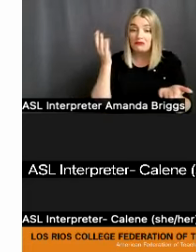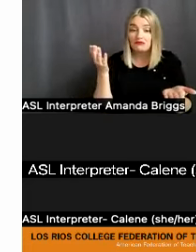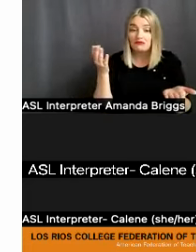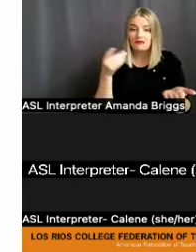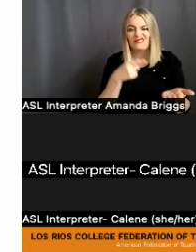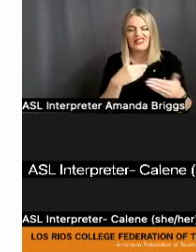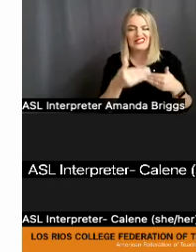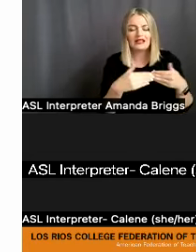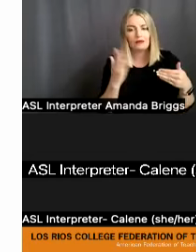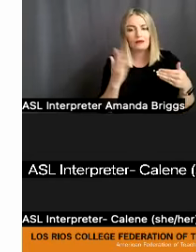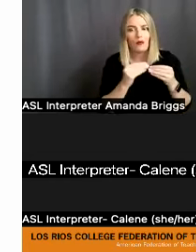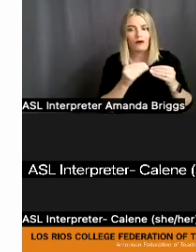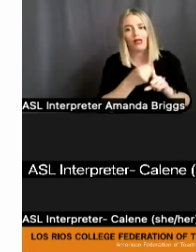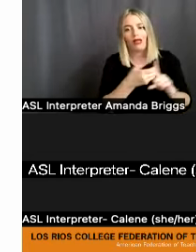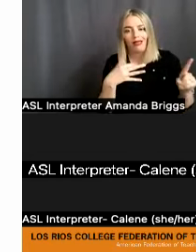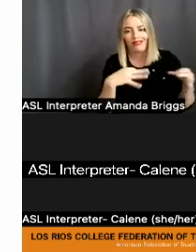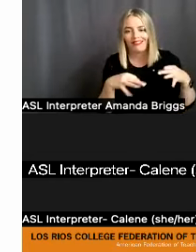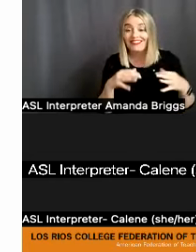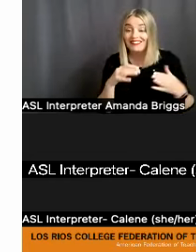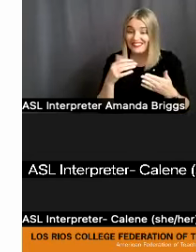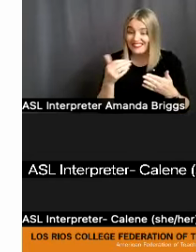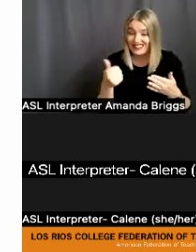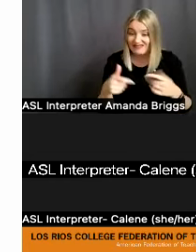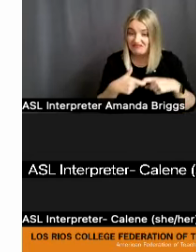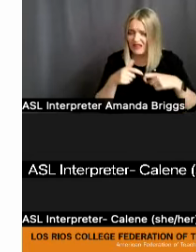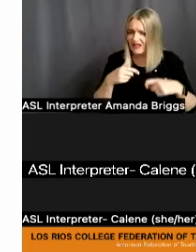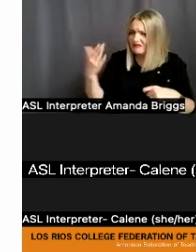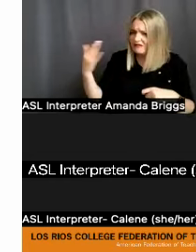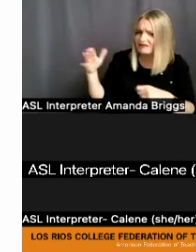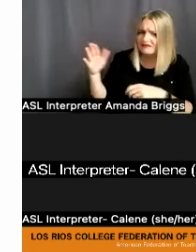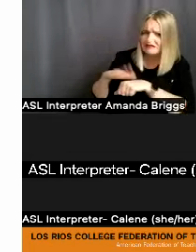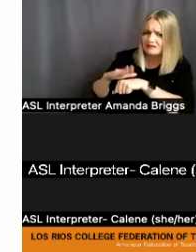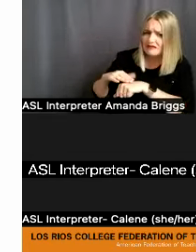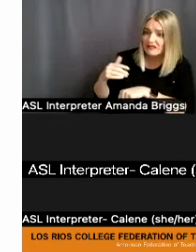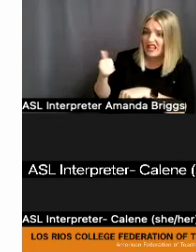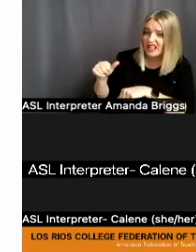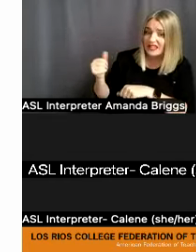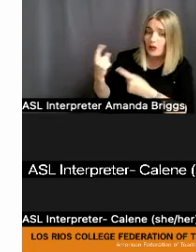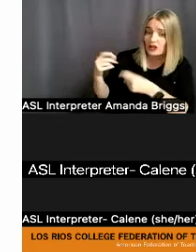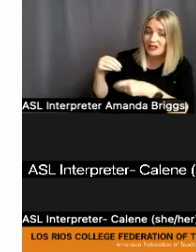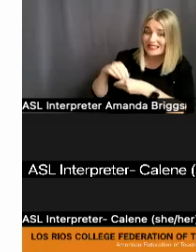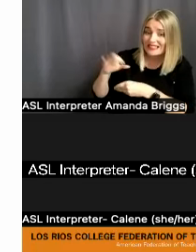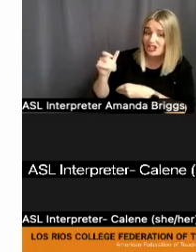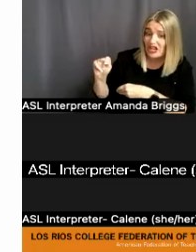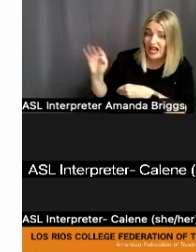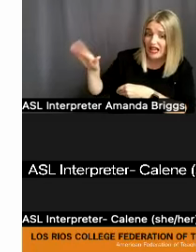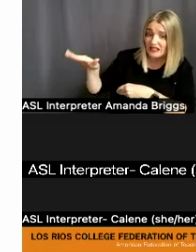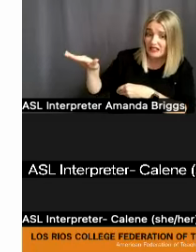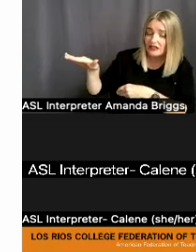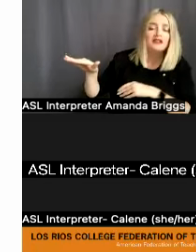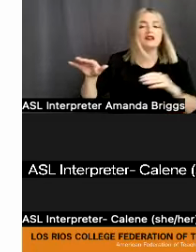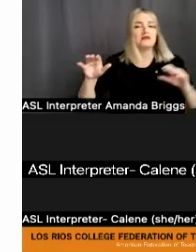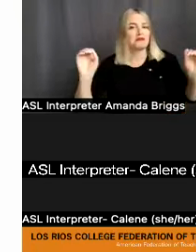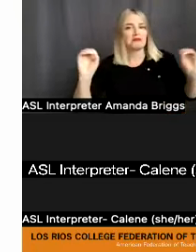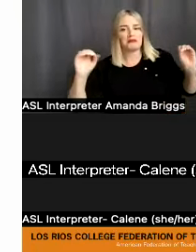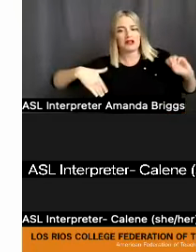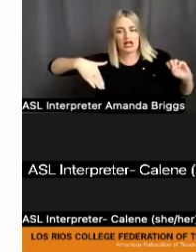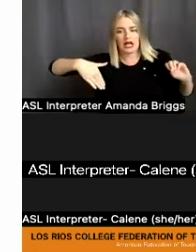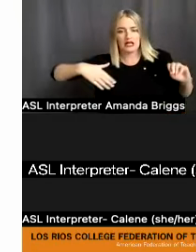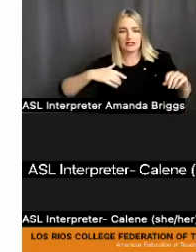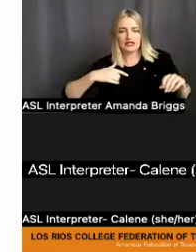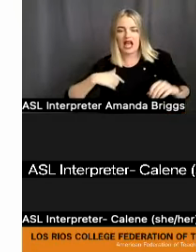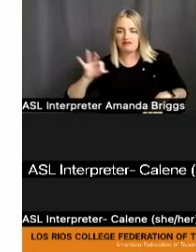explanation. Are there any questions in the chat that I need to be aware of? Not yet, Belinda. I've just put a note in the chat saying if